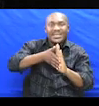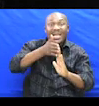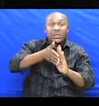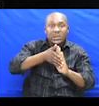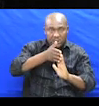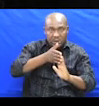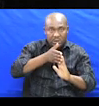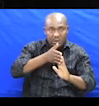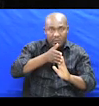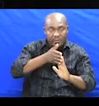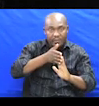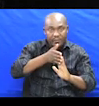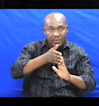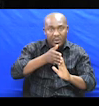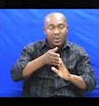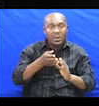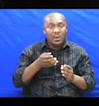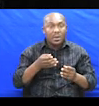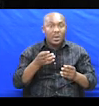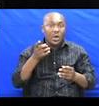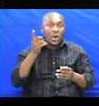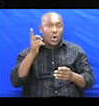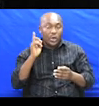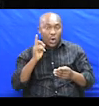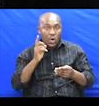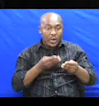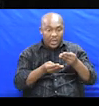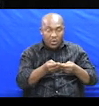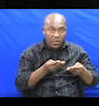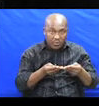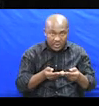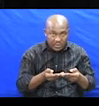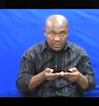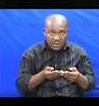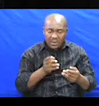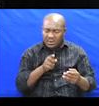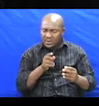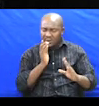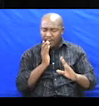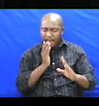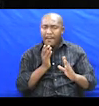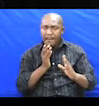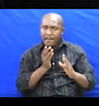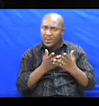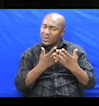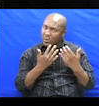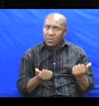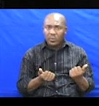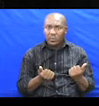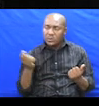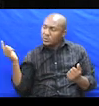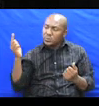economy. This was basically the primary purpose of European